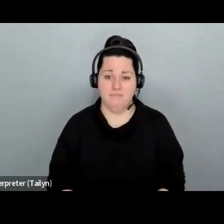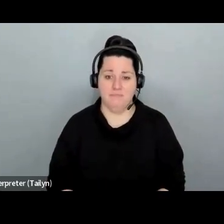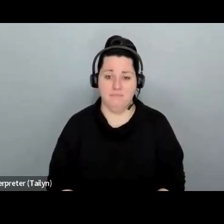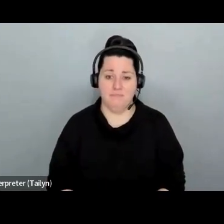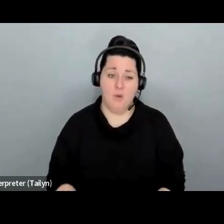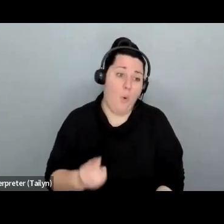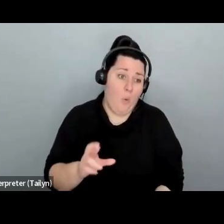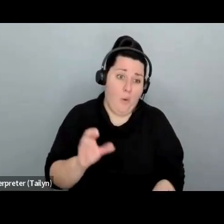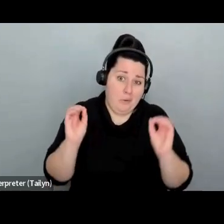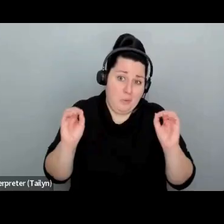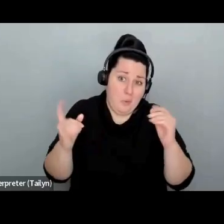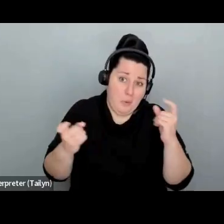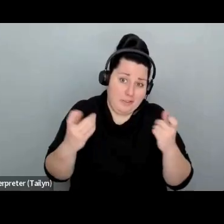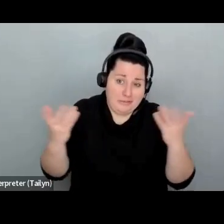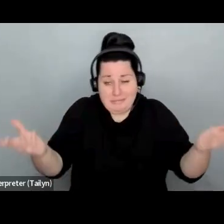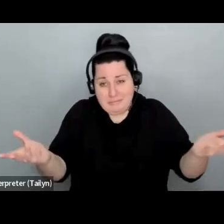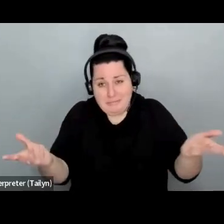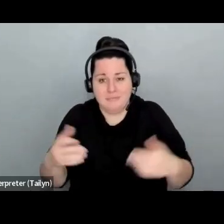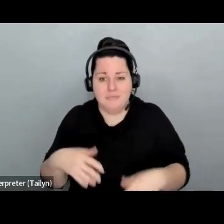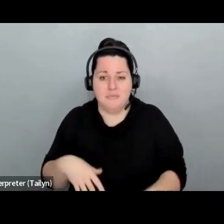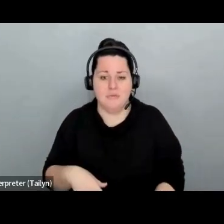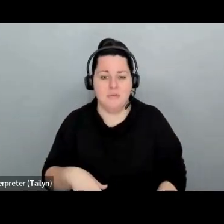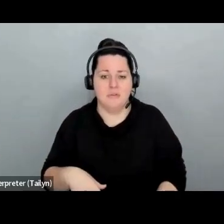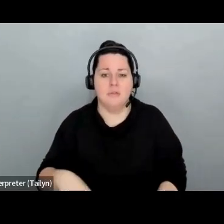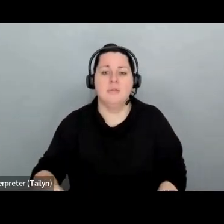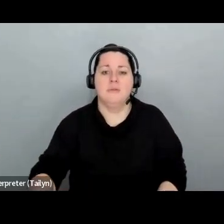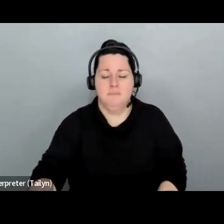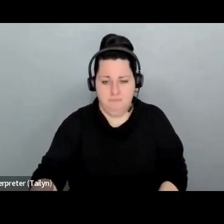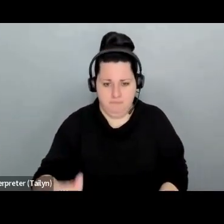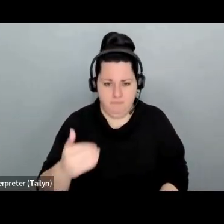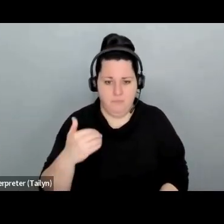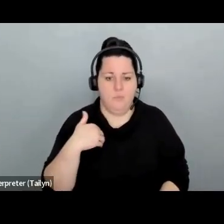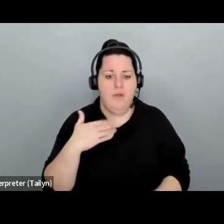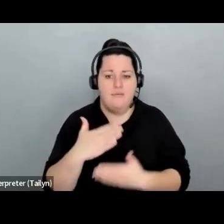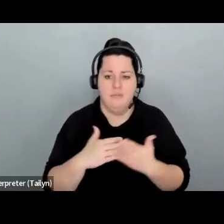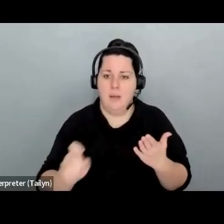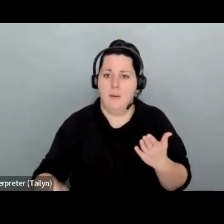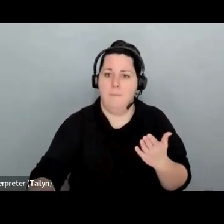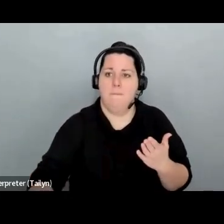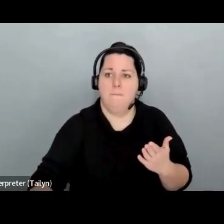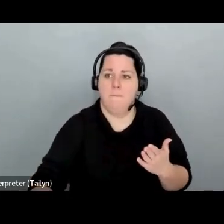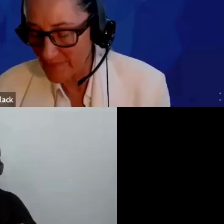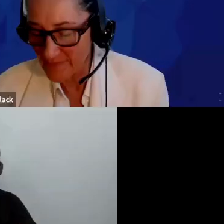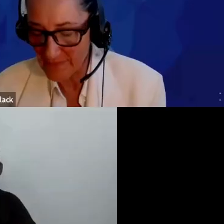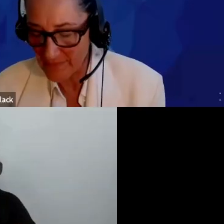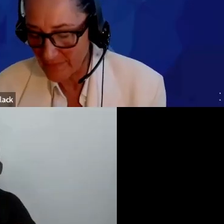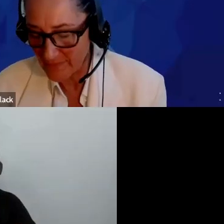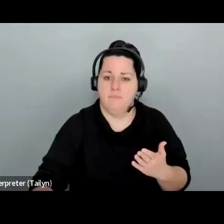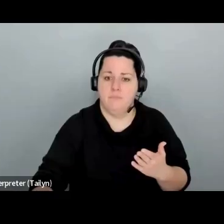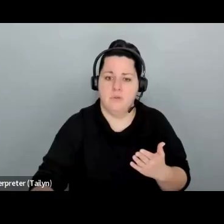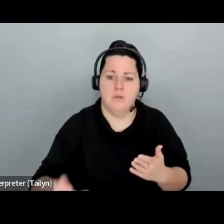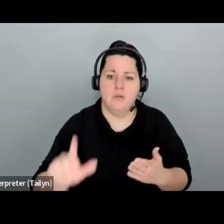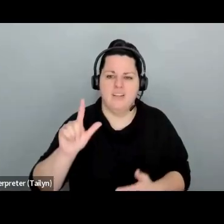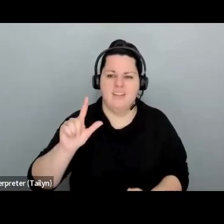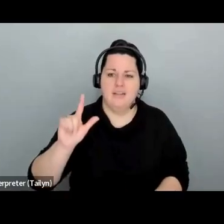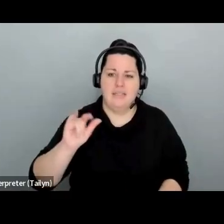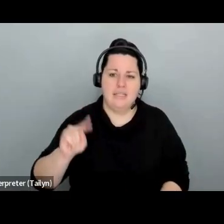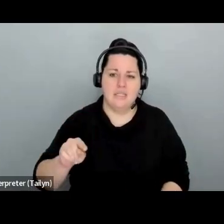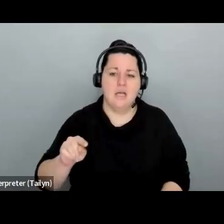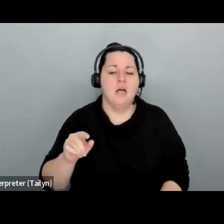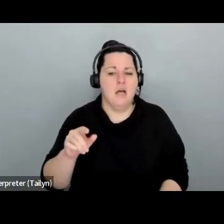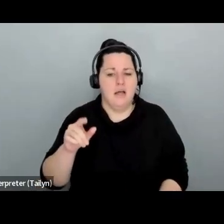Or not? We do have some questions. I think Sherry was sort of rounding those